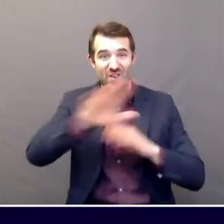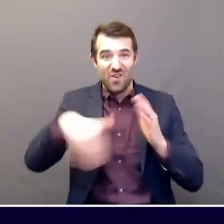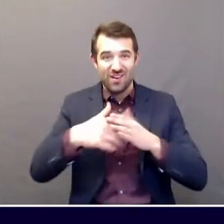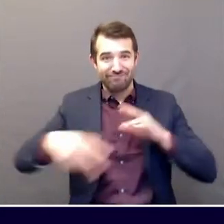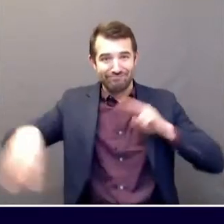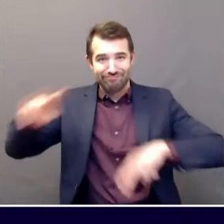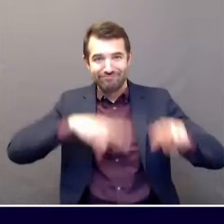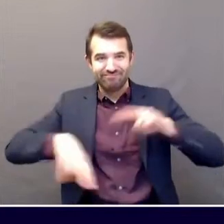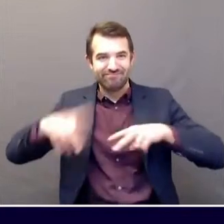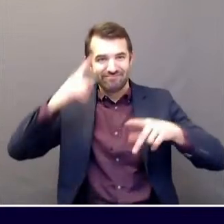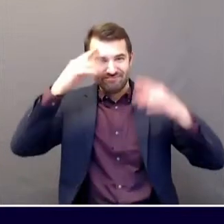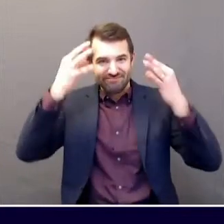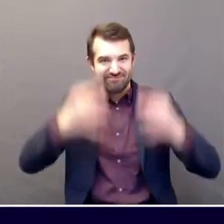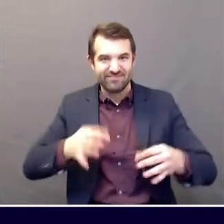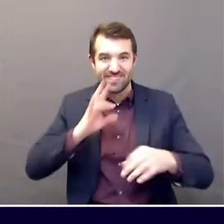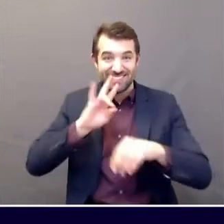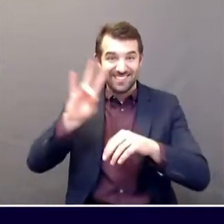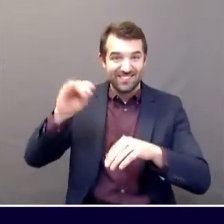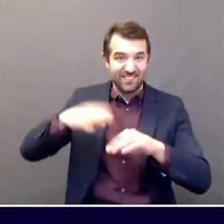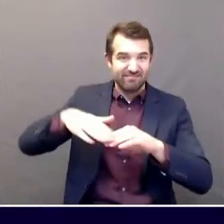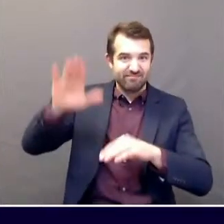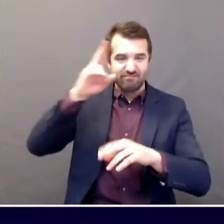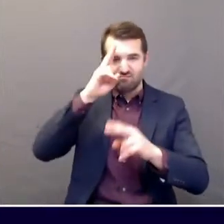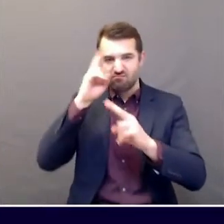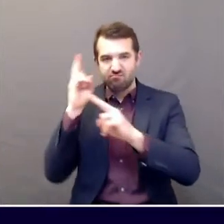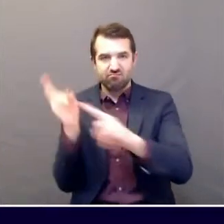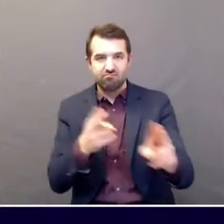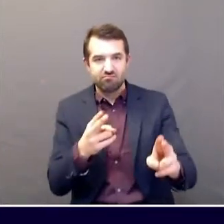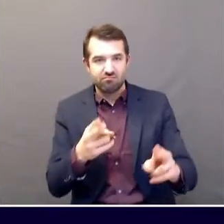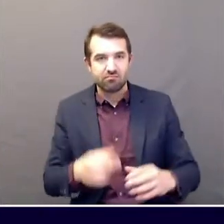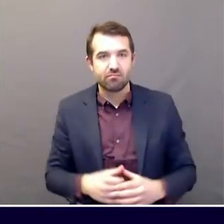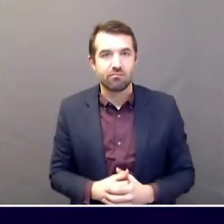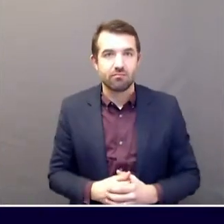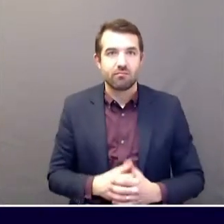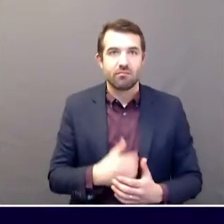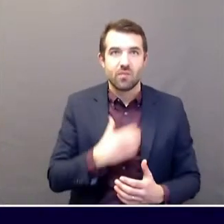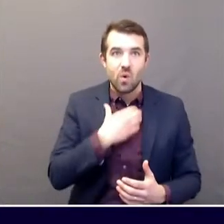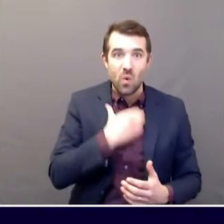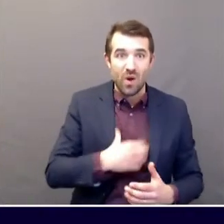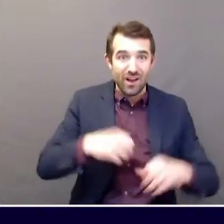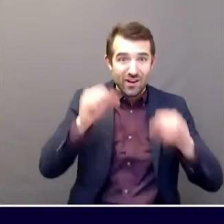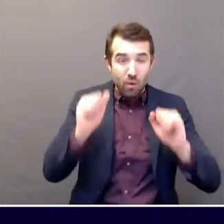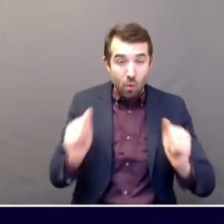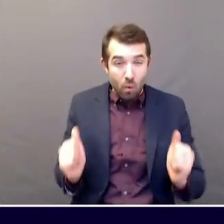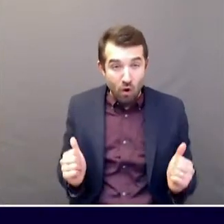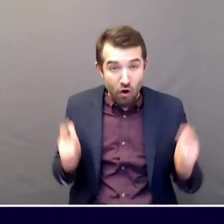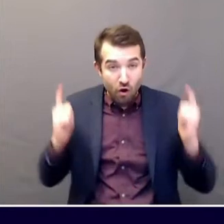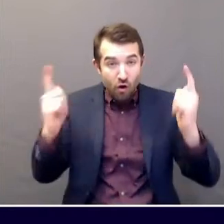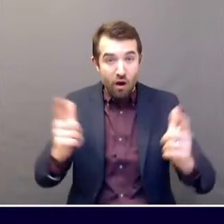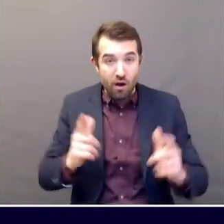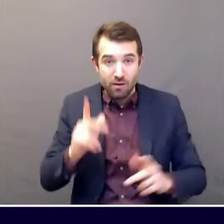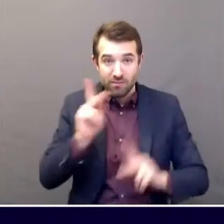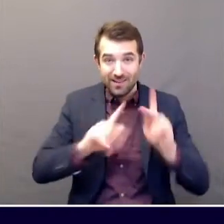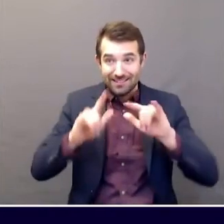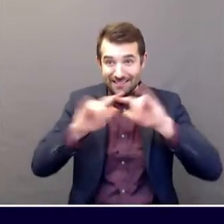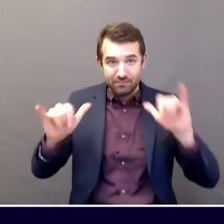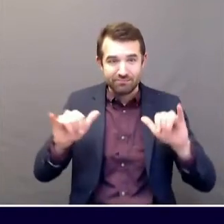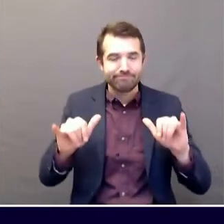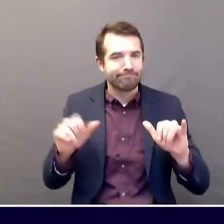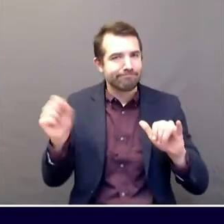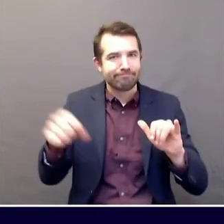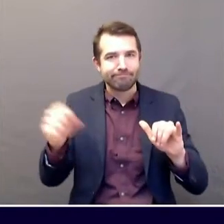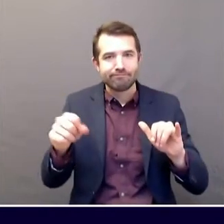broader category? Would we rather now include all kinds of people with underlying morbidities